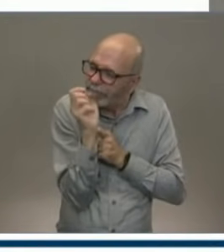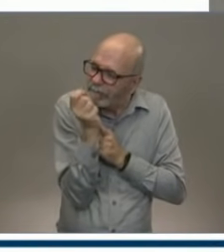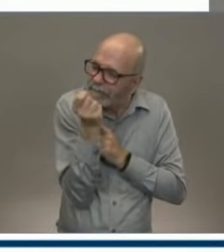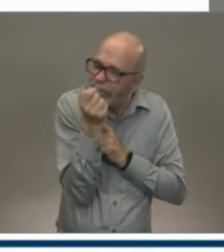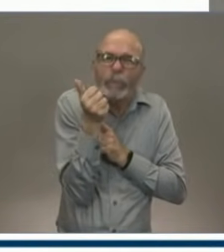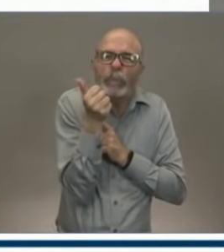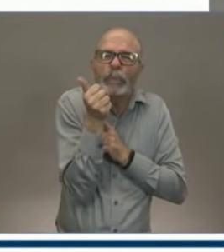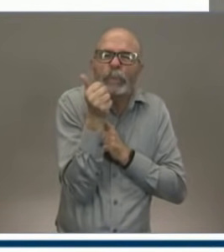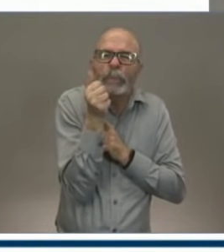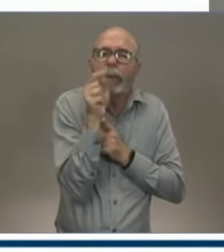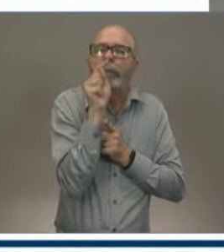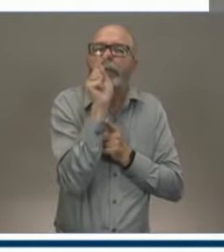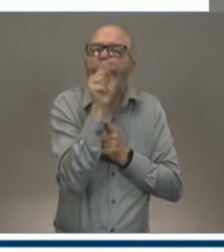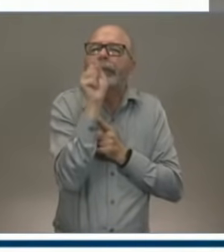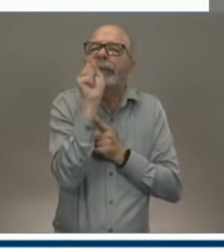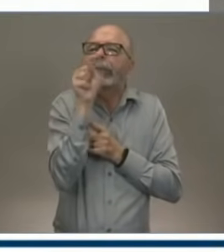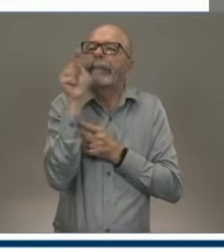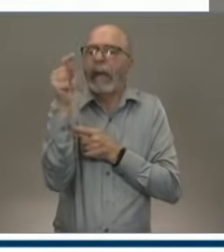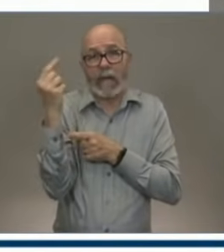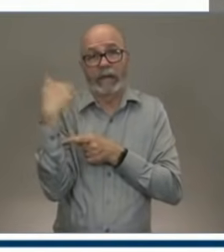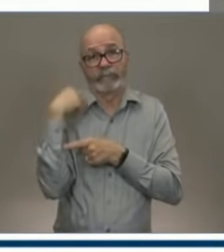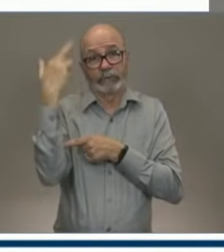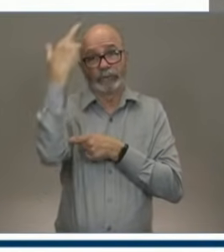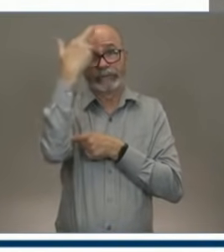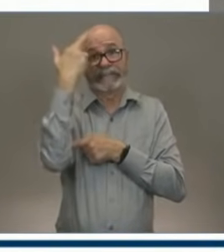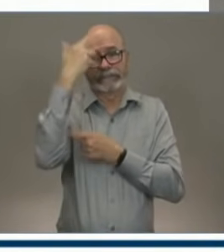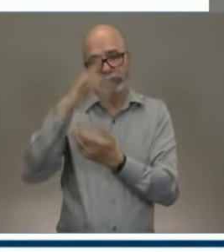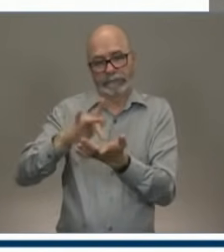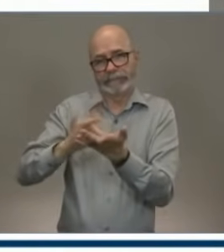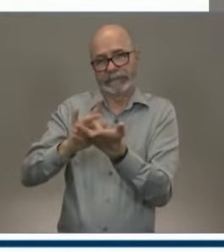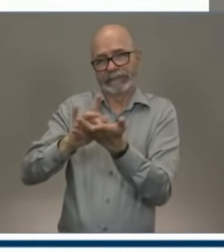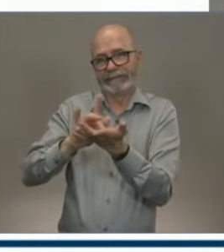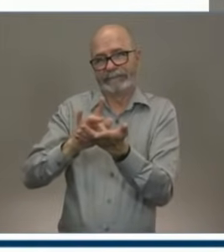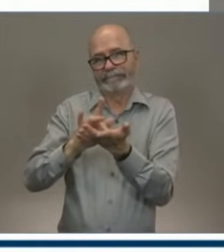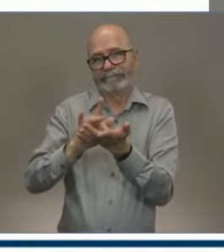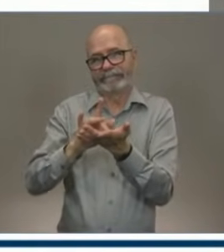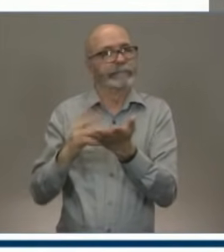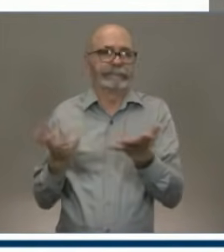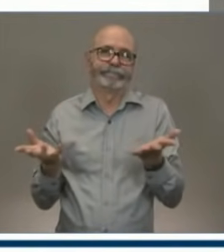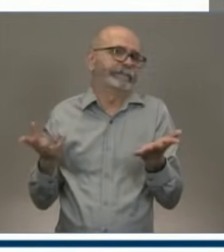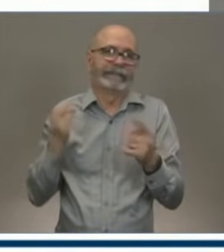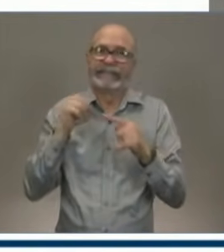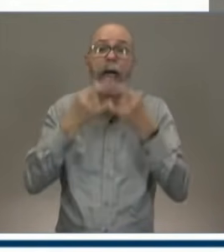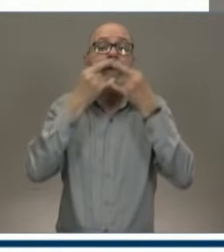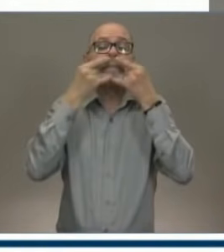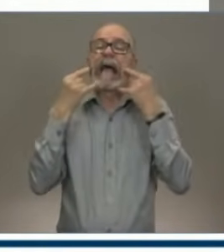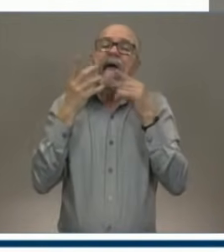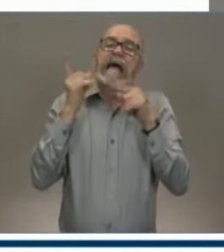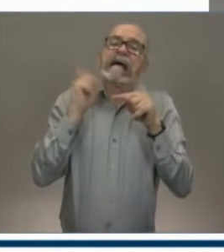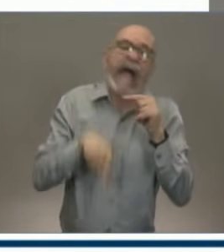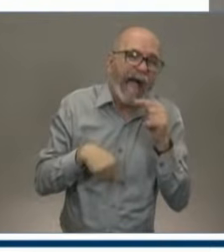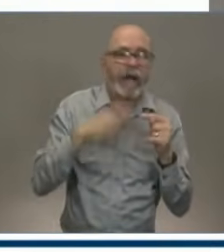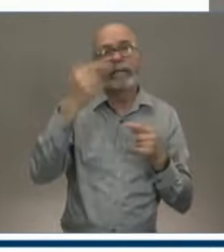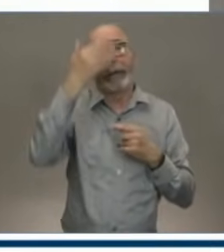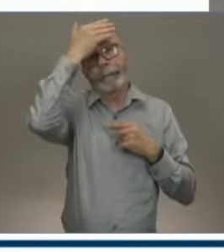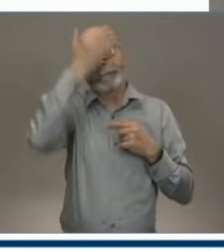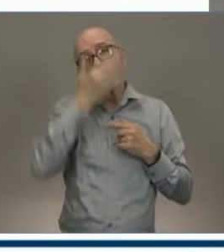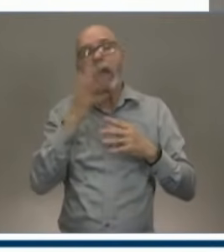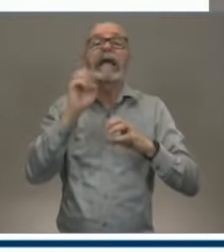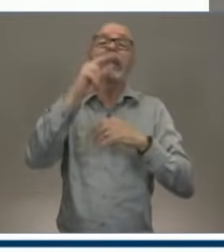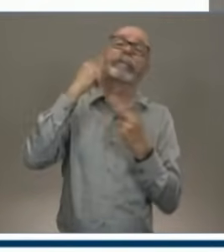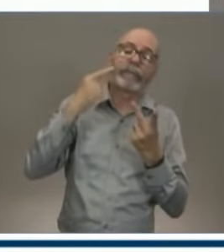medical reasons where they can't wear a face mask. And we need to accommodate those. Some are health conditions, some are other people with